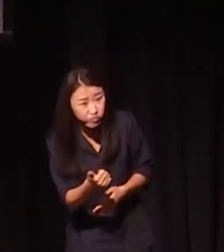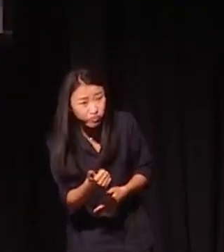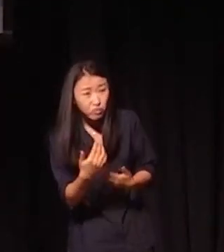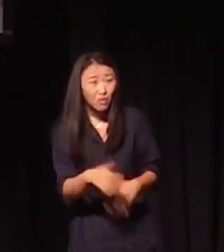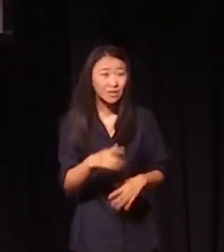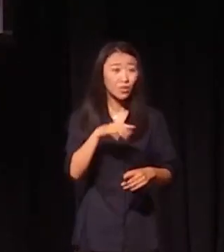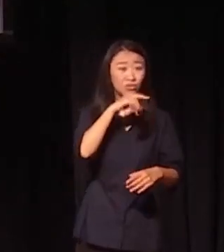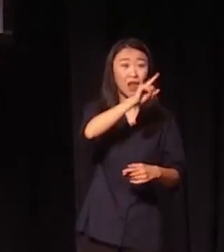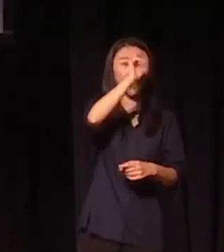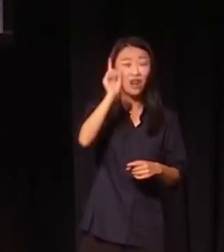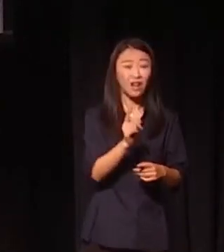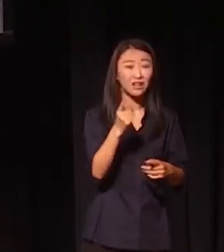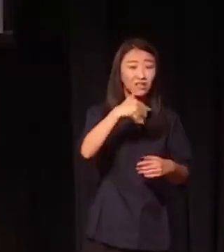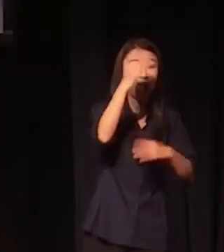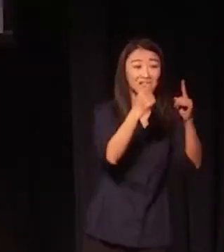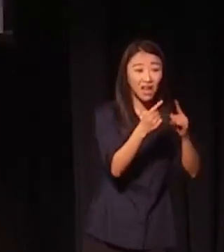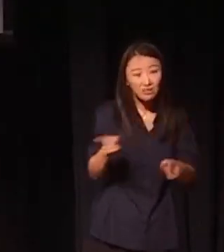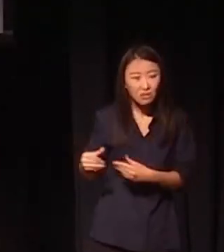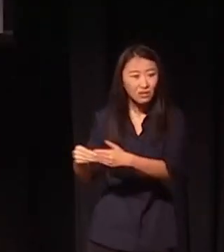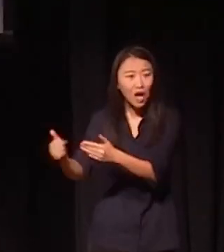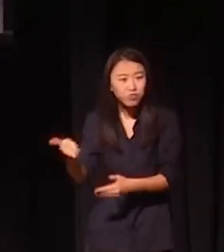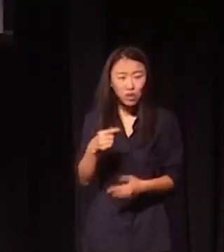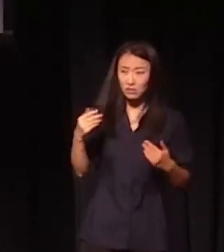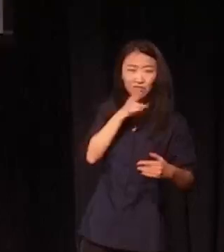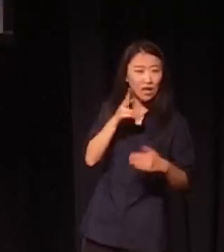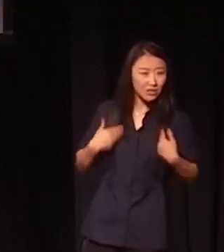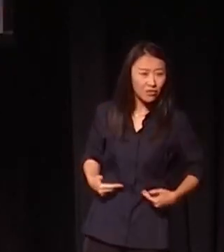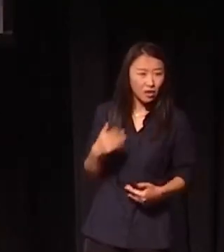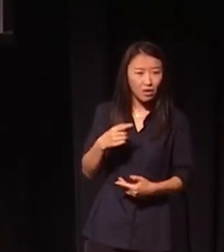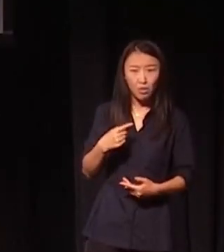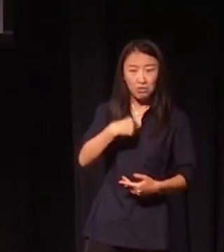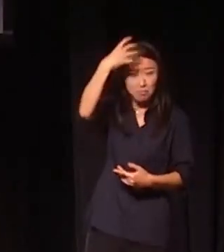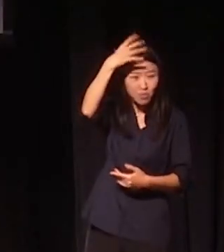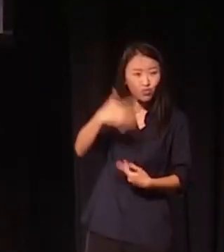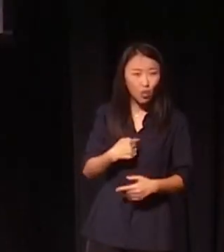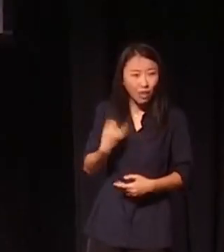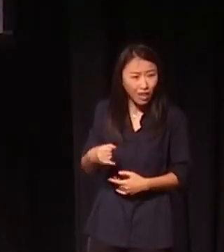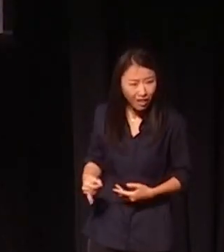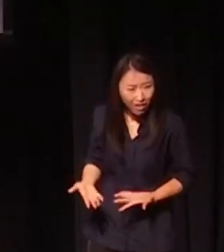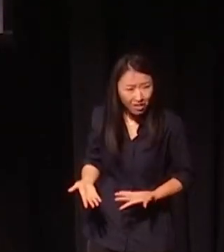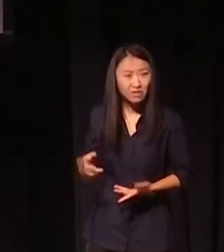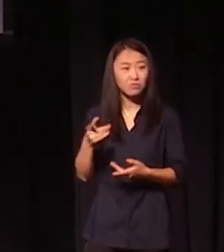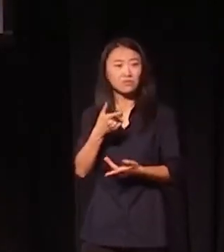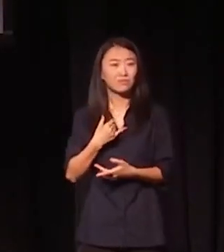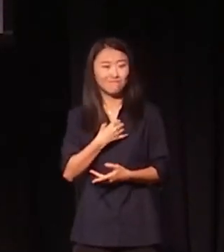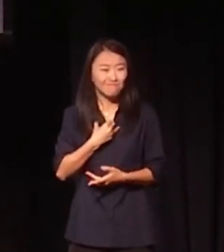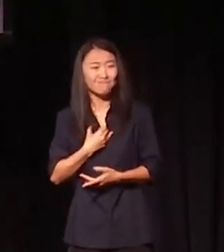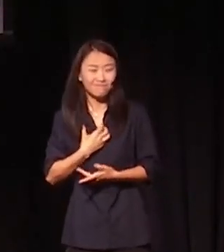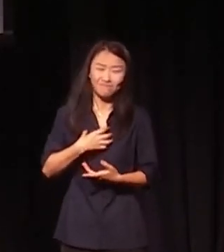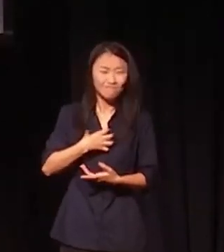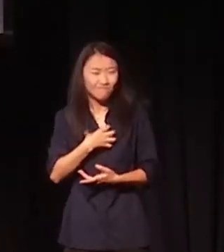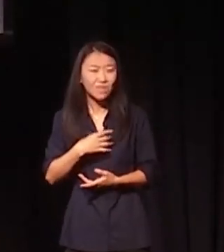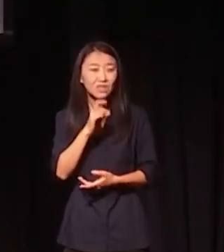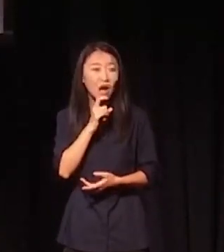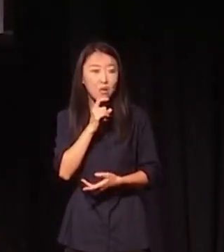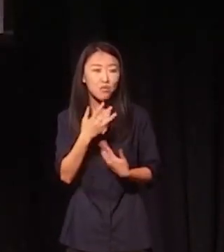understand the different nuances around an interpreter role. So there's been some really interesting work by Melissa Smith and